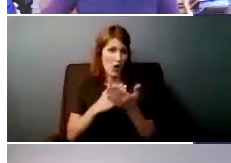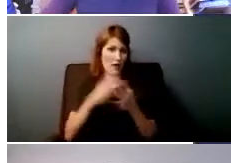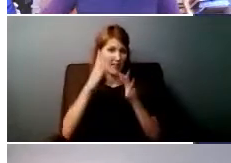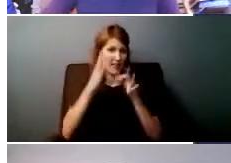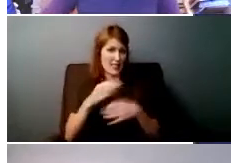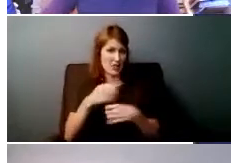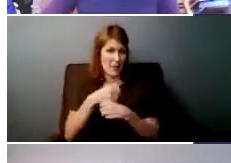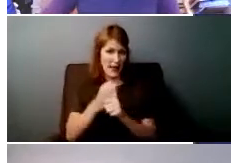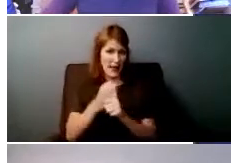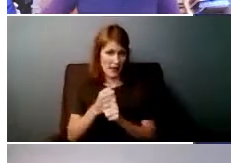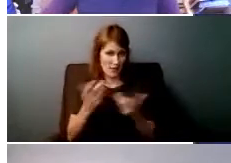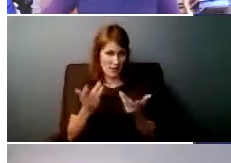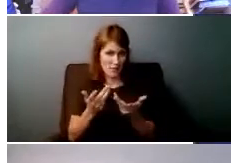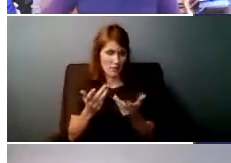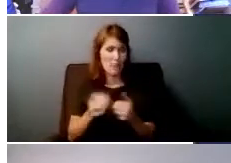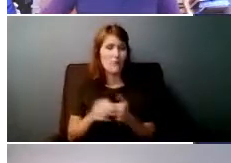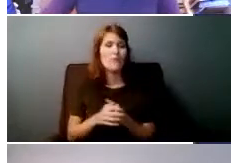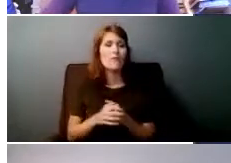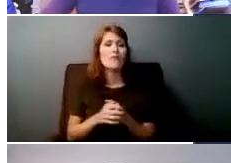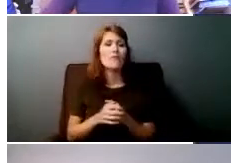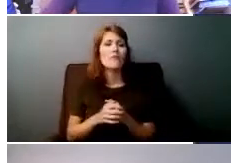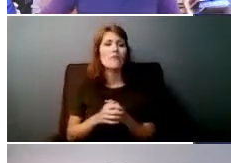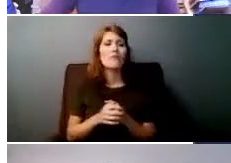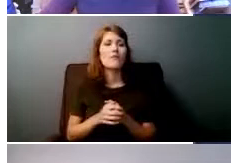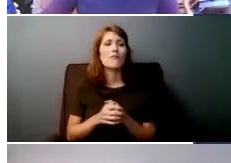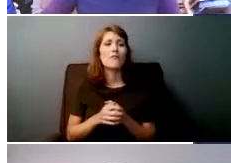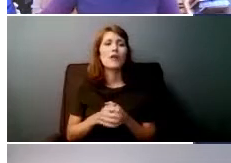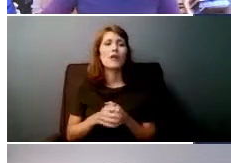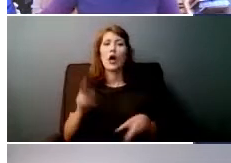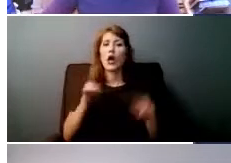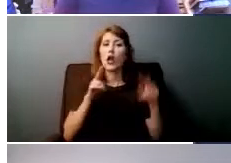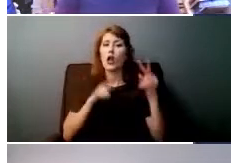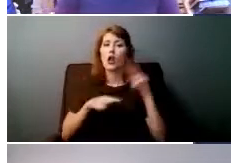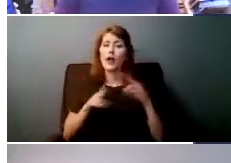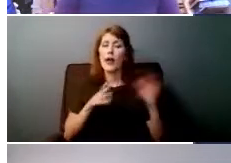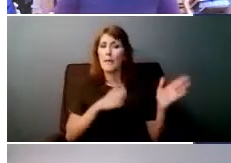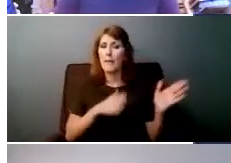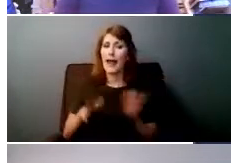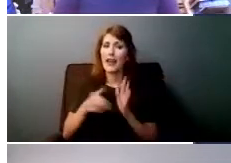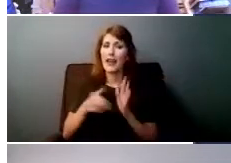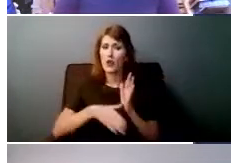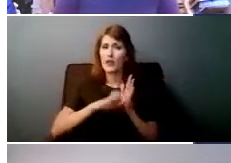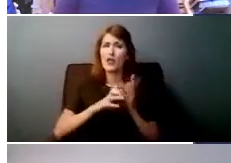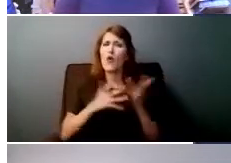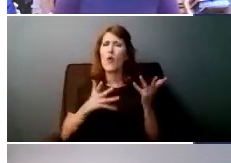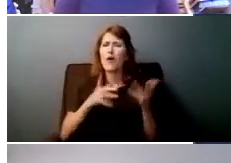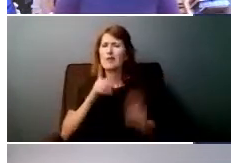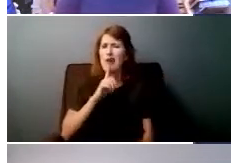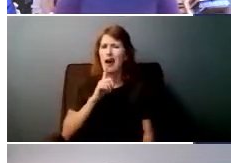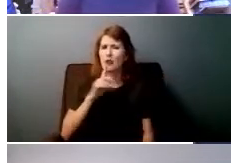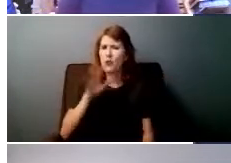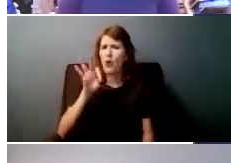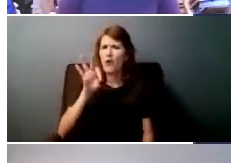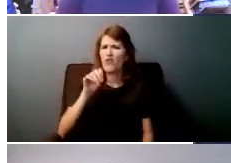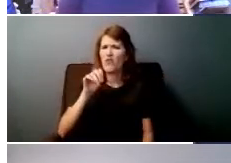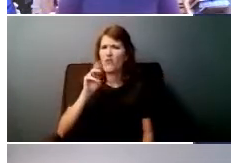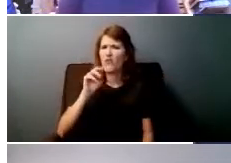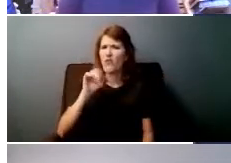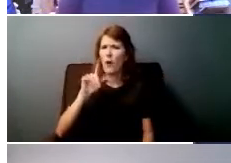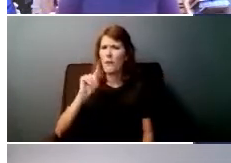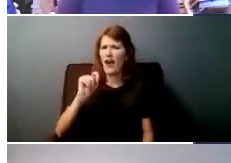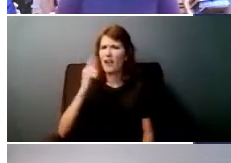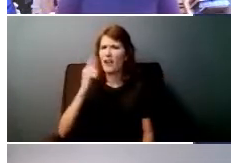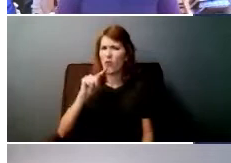to be done is looking at planning criteria, like what is the actual format for the event? Is there a single